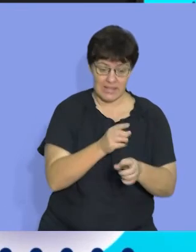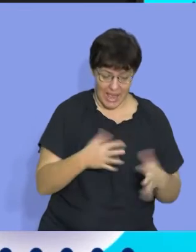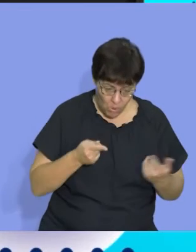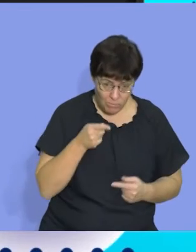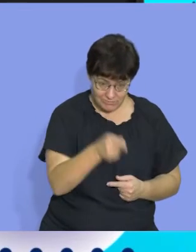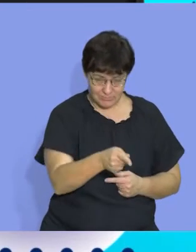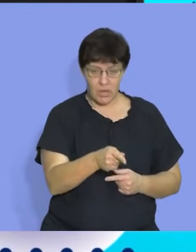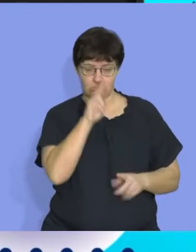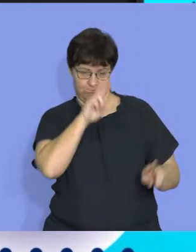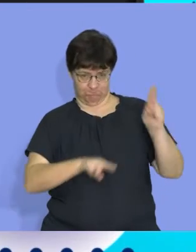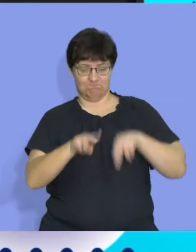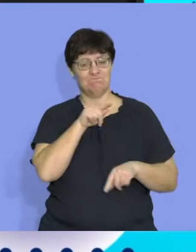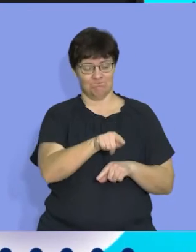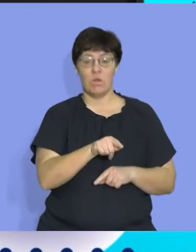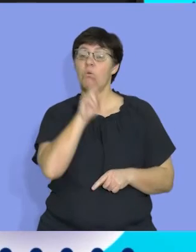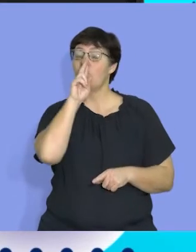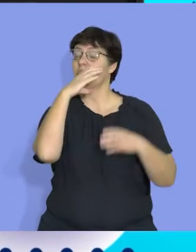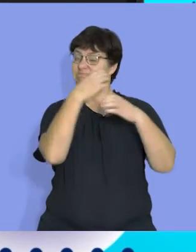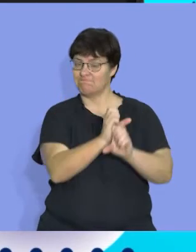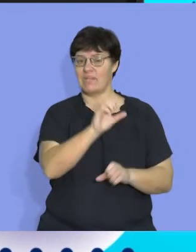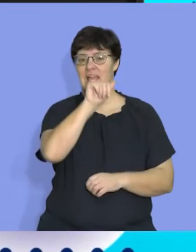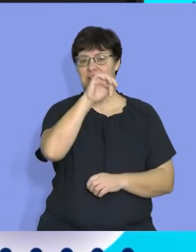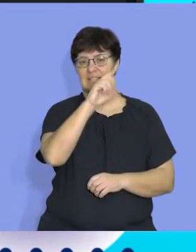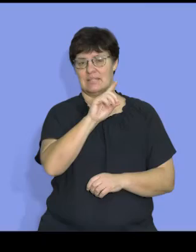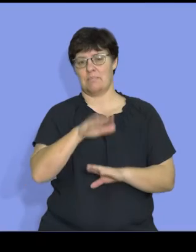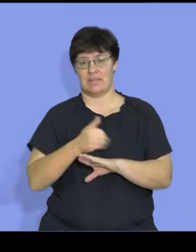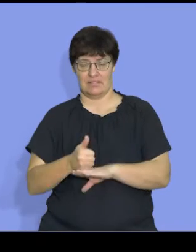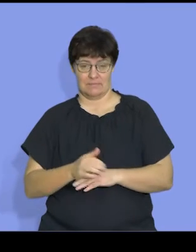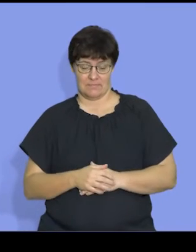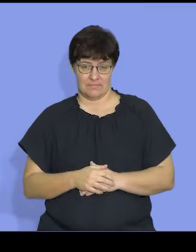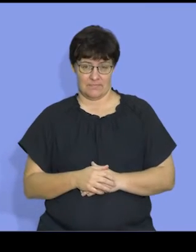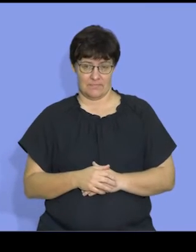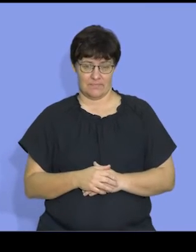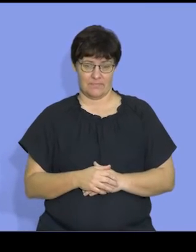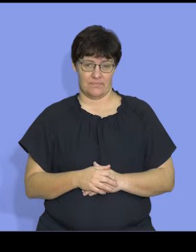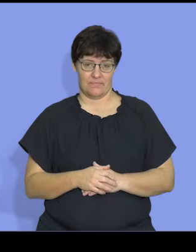with particular reference to acids and bases.